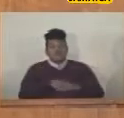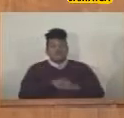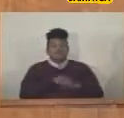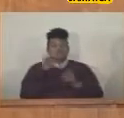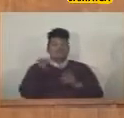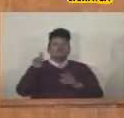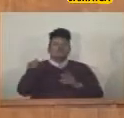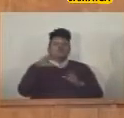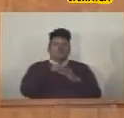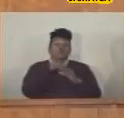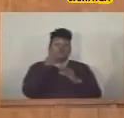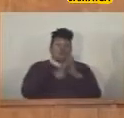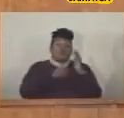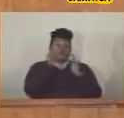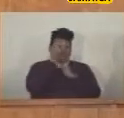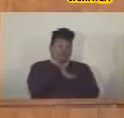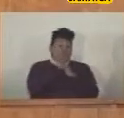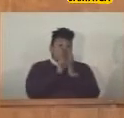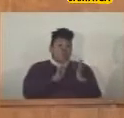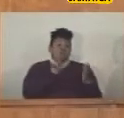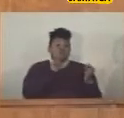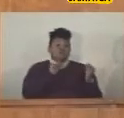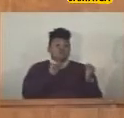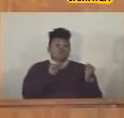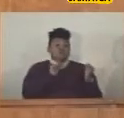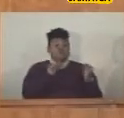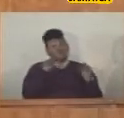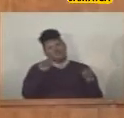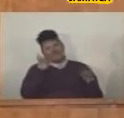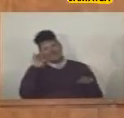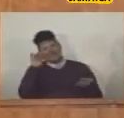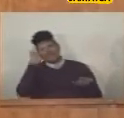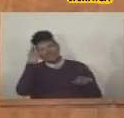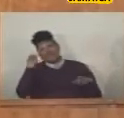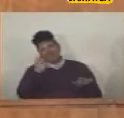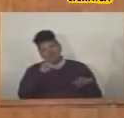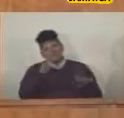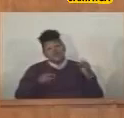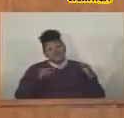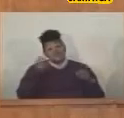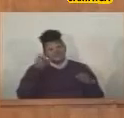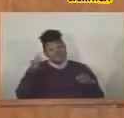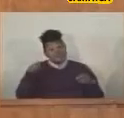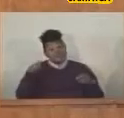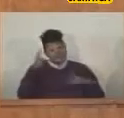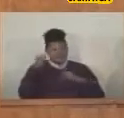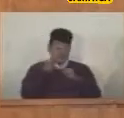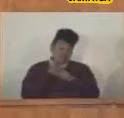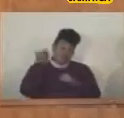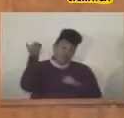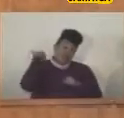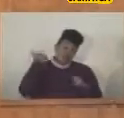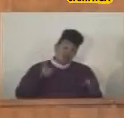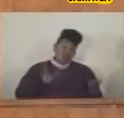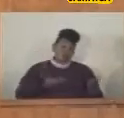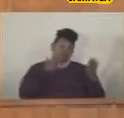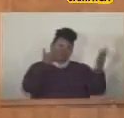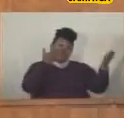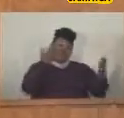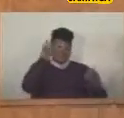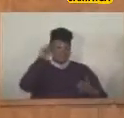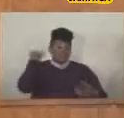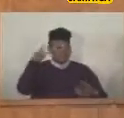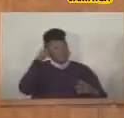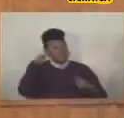should include the cost for lawyers appearing before INDECOM and in the court if necessary. 1 year ago, I proposed that on behalf of